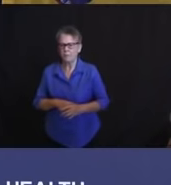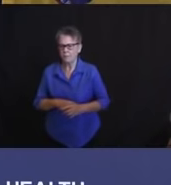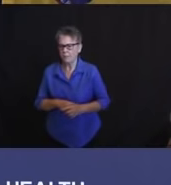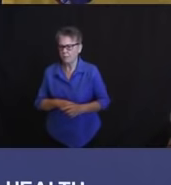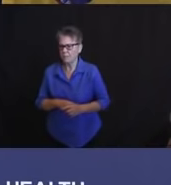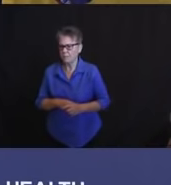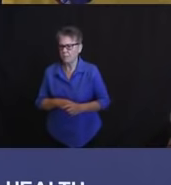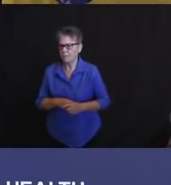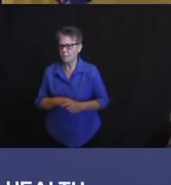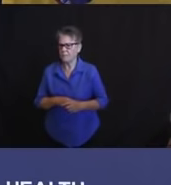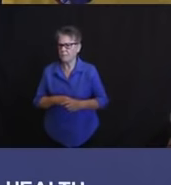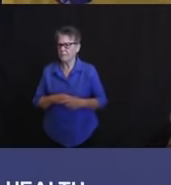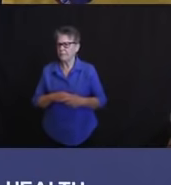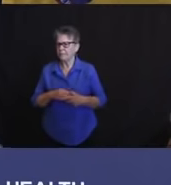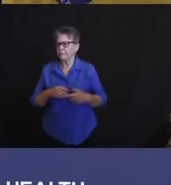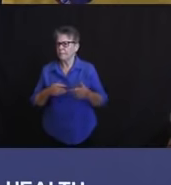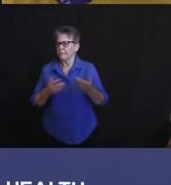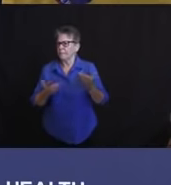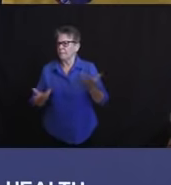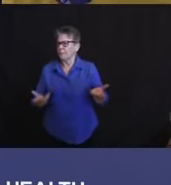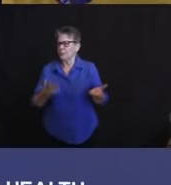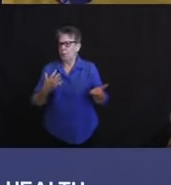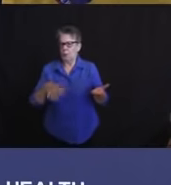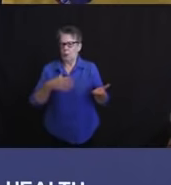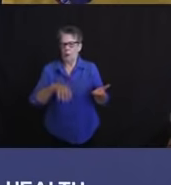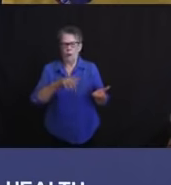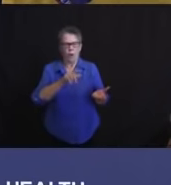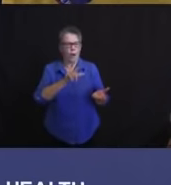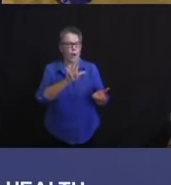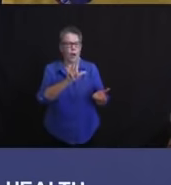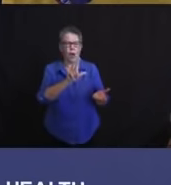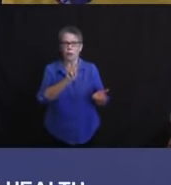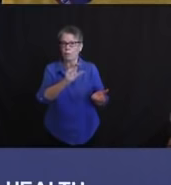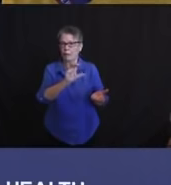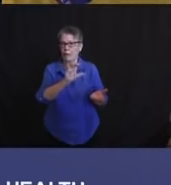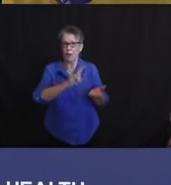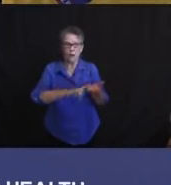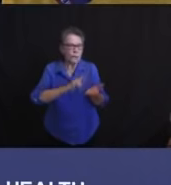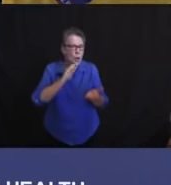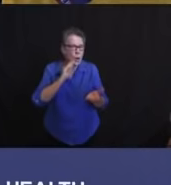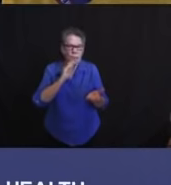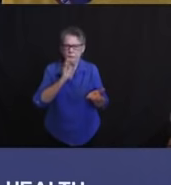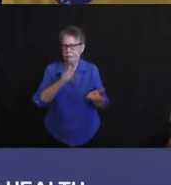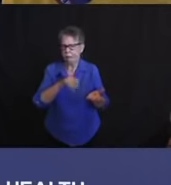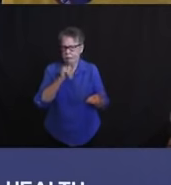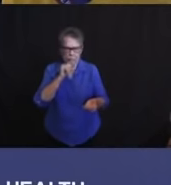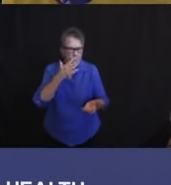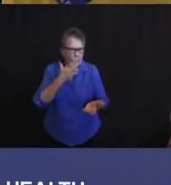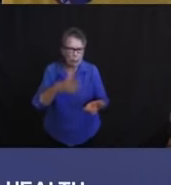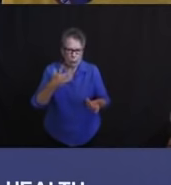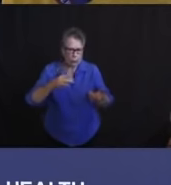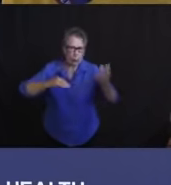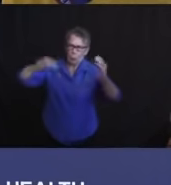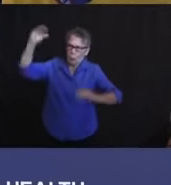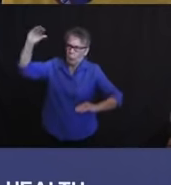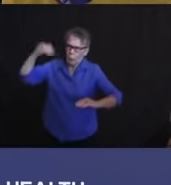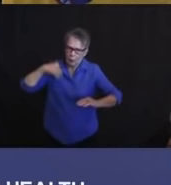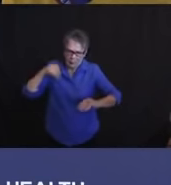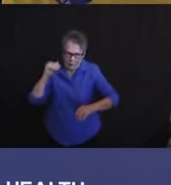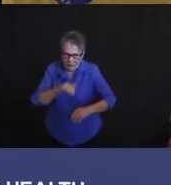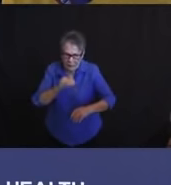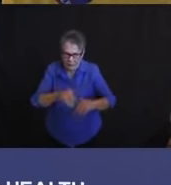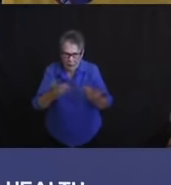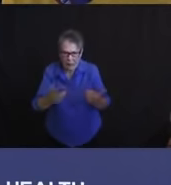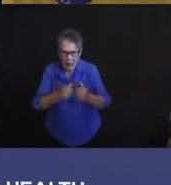was extremely uneven. I got this question yesterday again. Why did you all actually